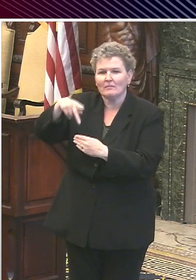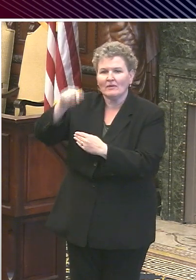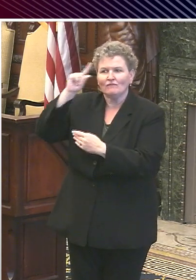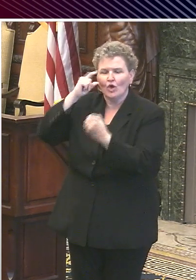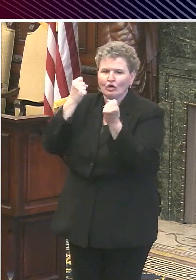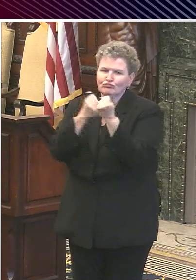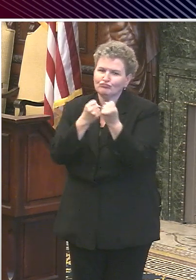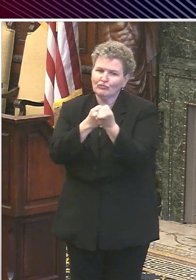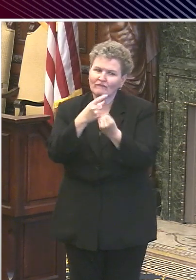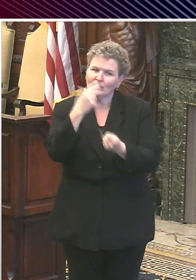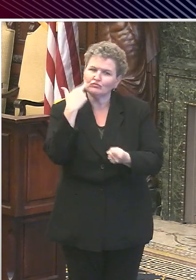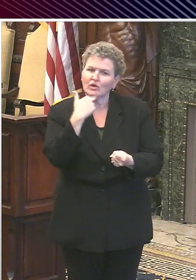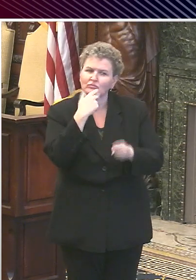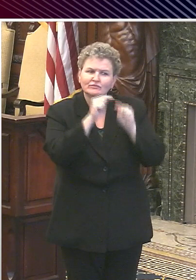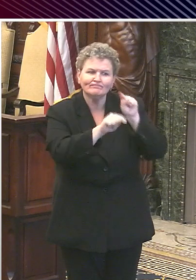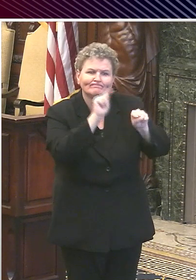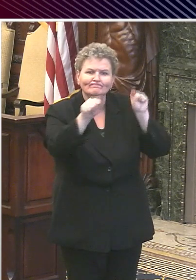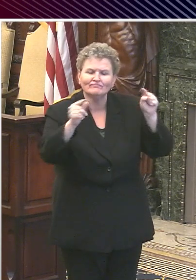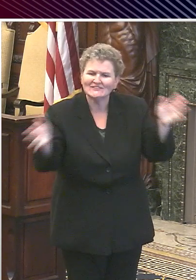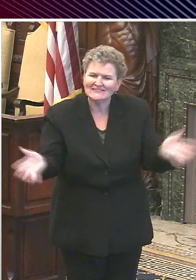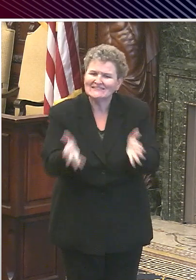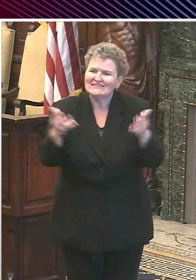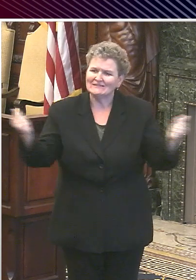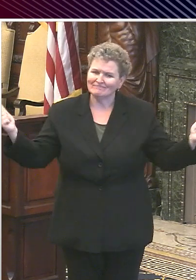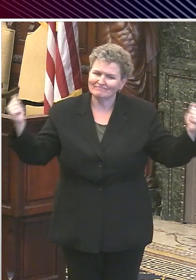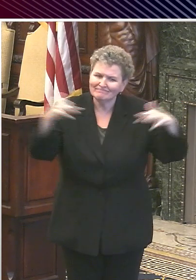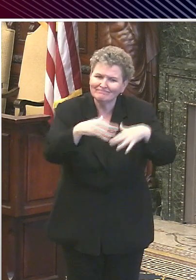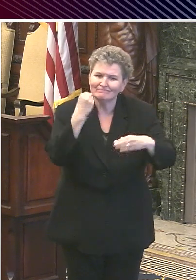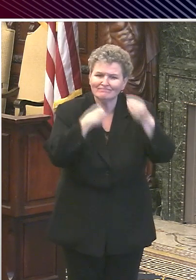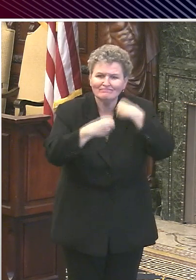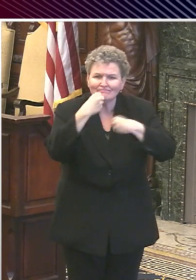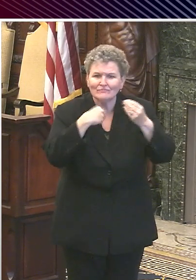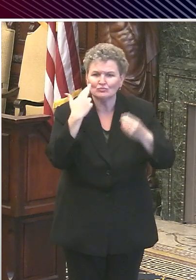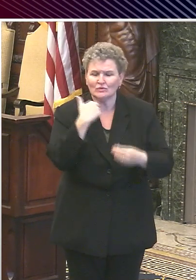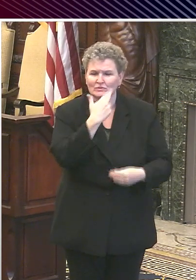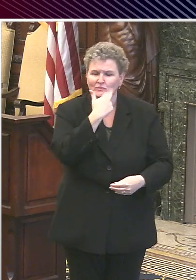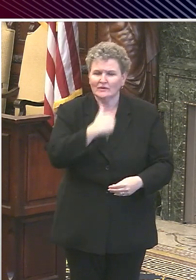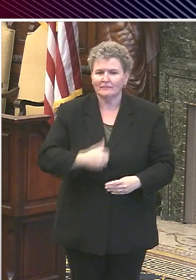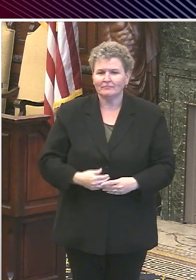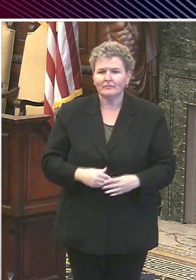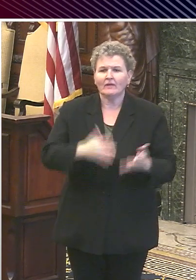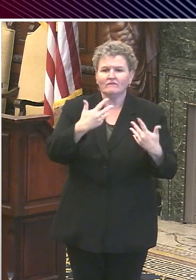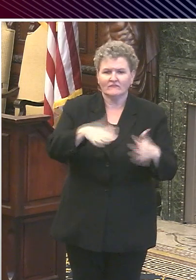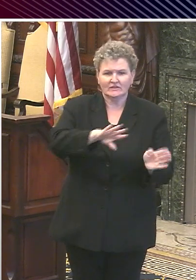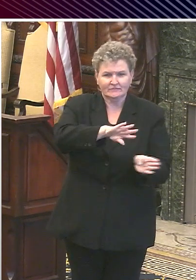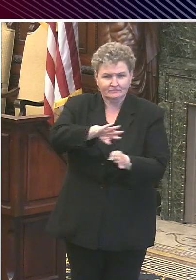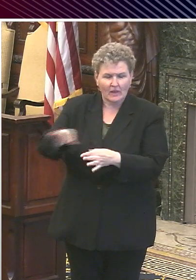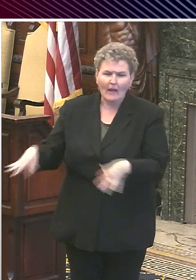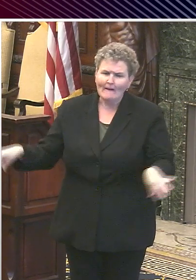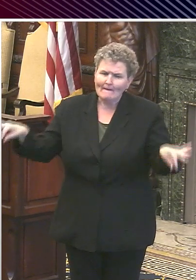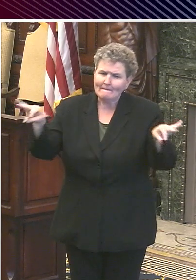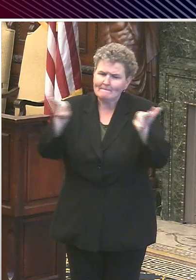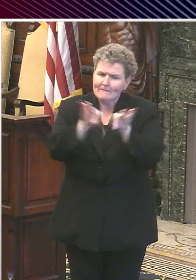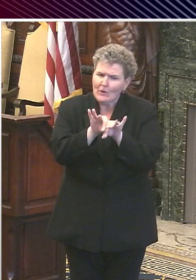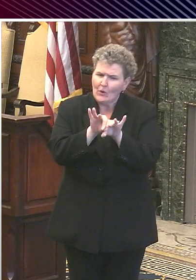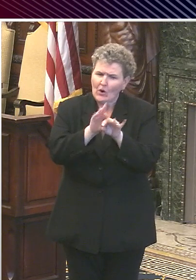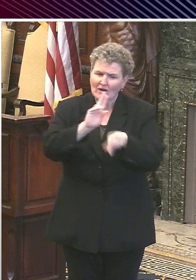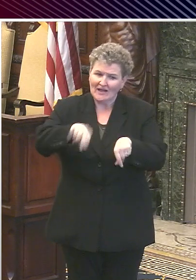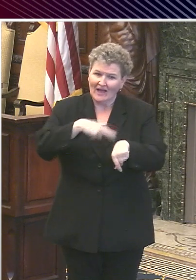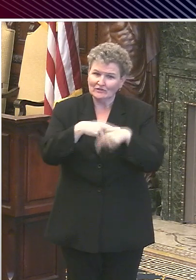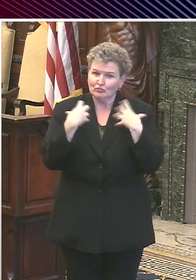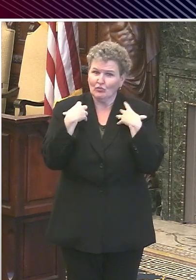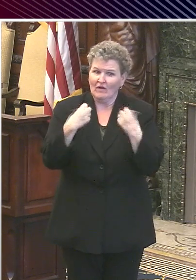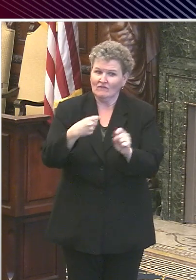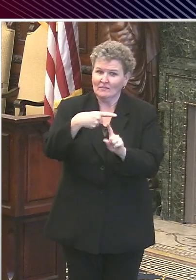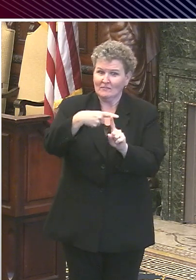continue with phased reopenings. I want to shift now to a very important topic. September is National Recovery Month, a time